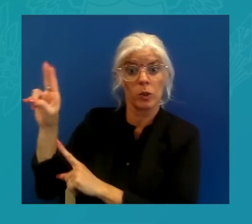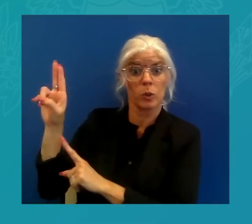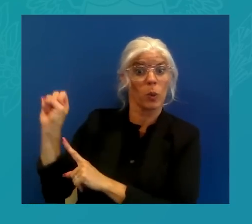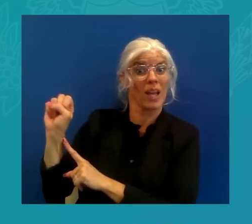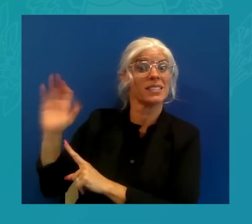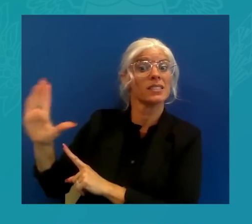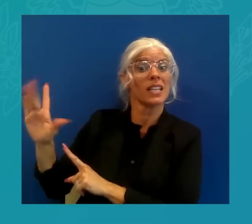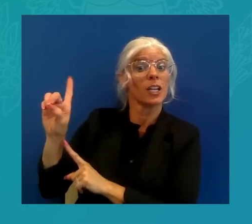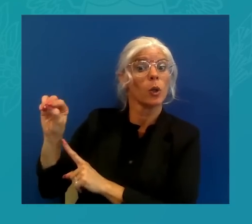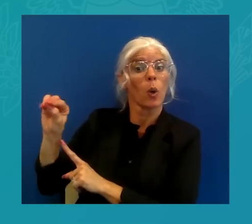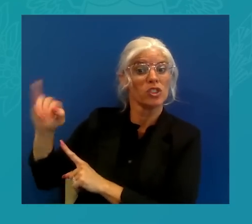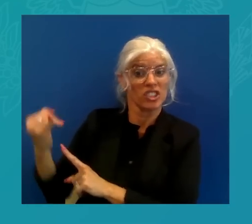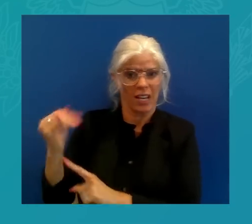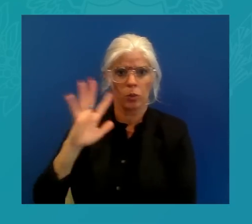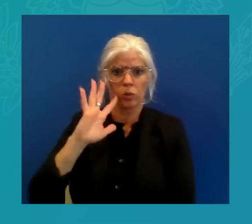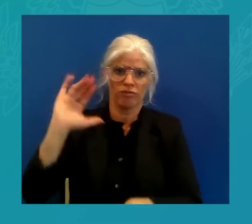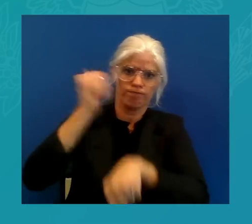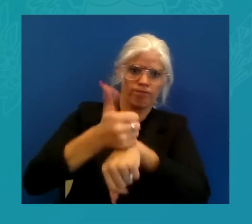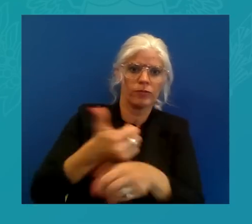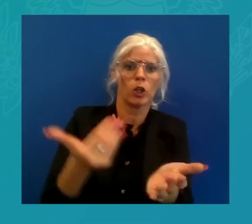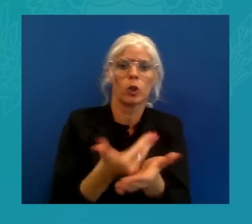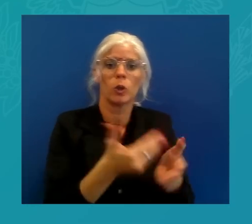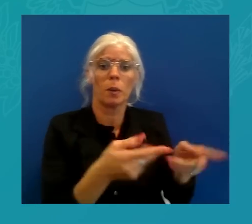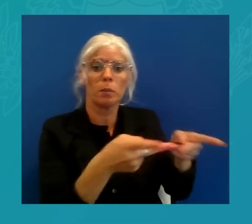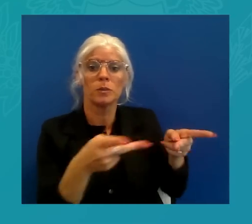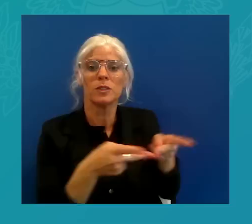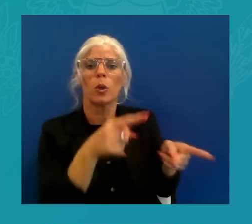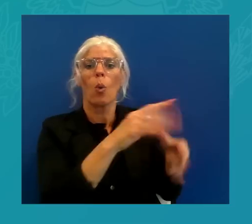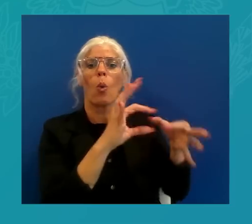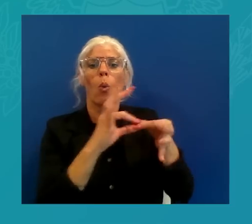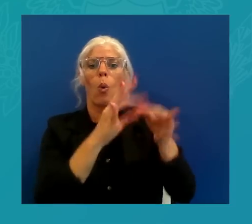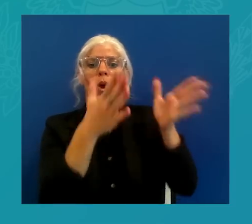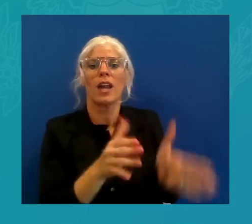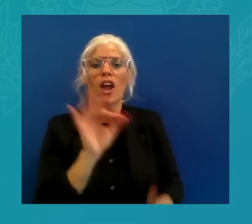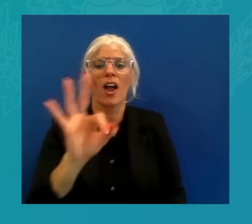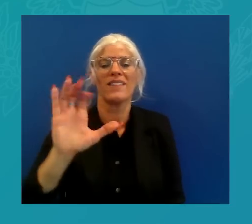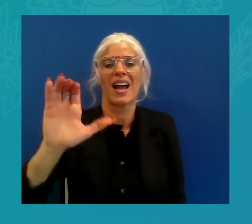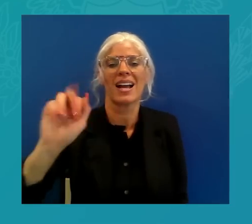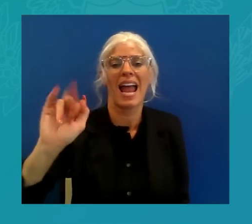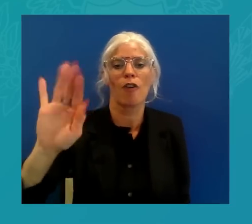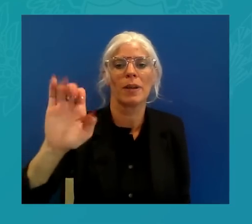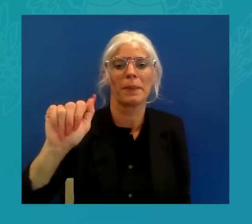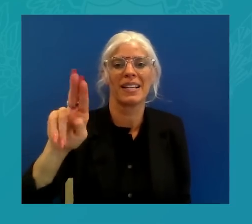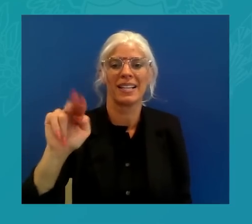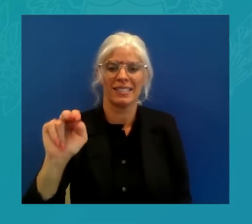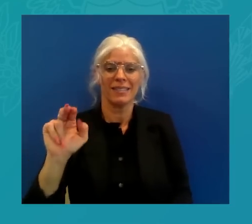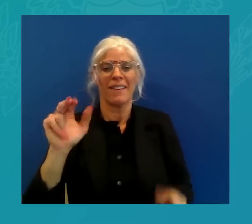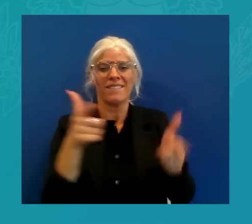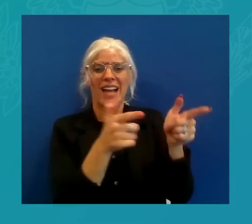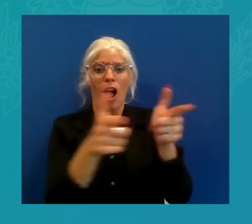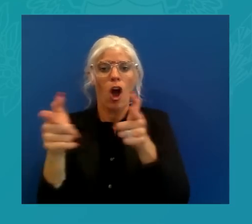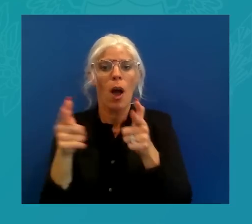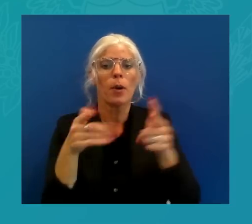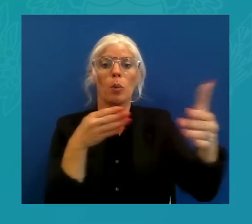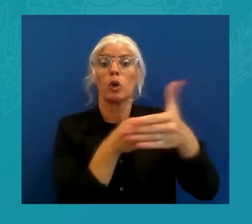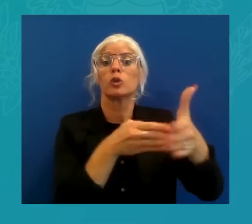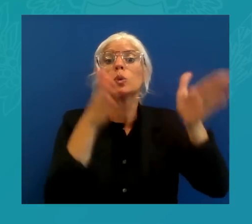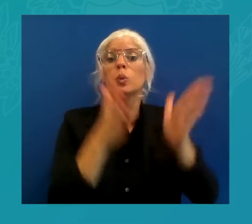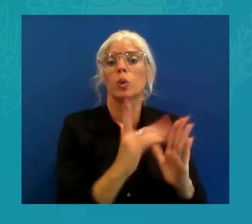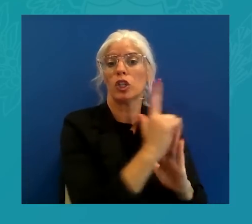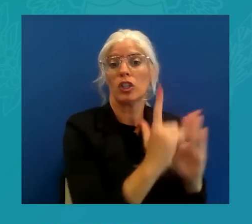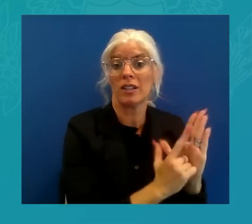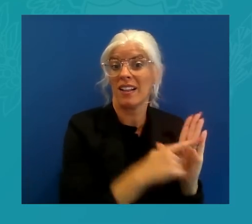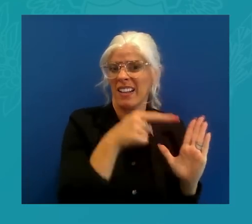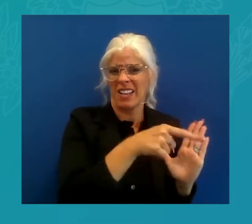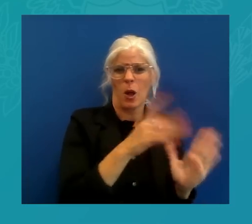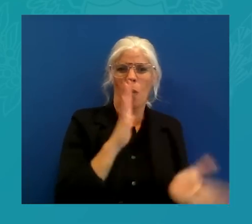new position, a coordinator for Caribbean firearms prosecutions, which will help maximize information